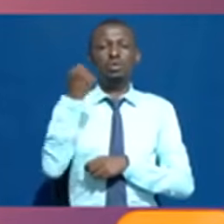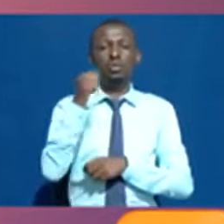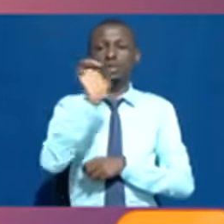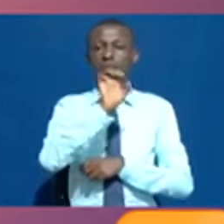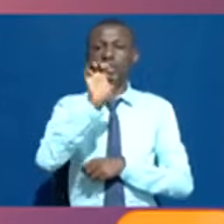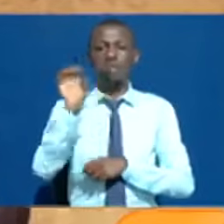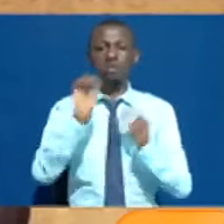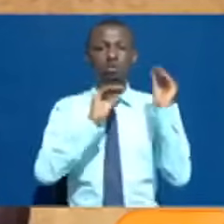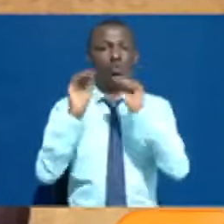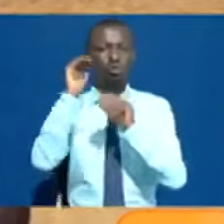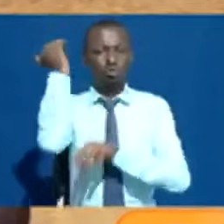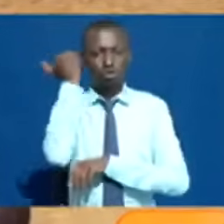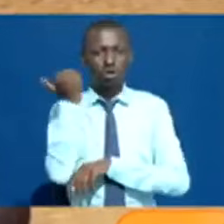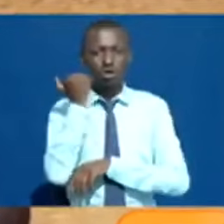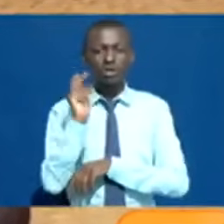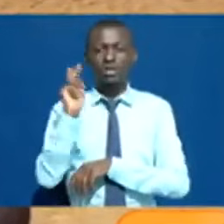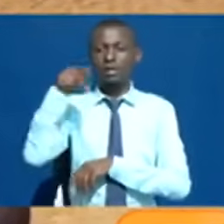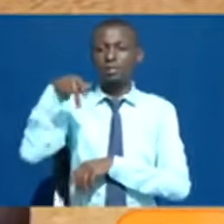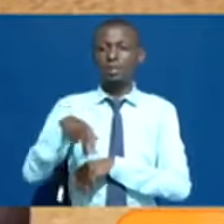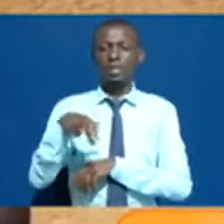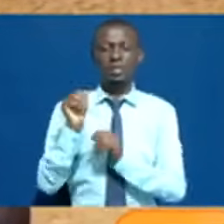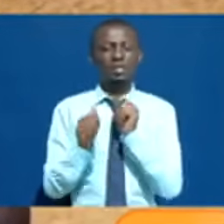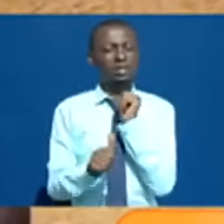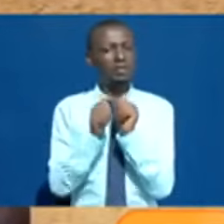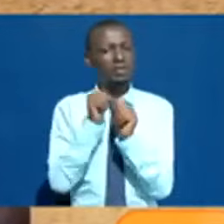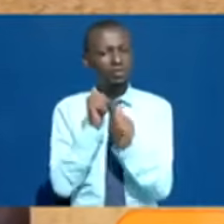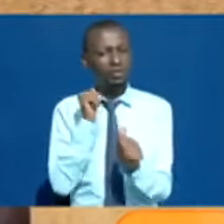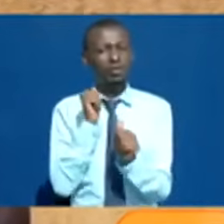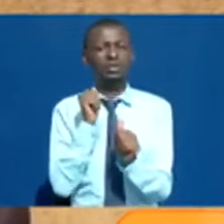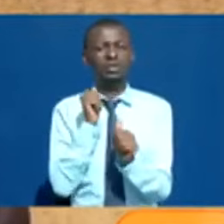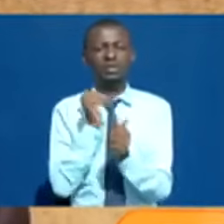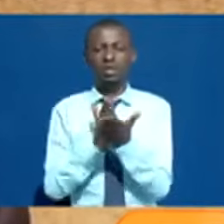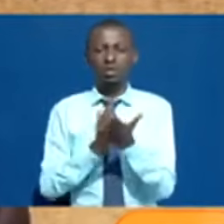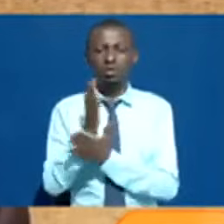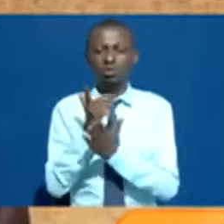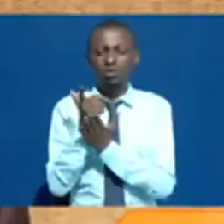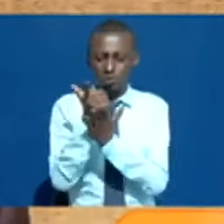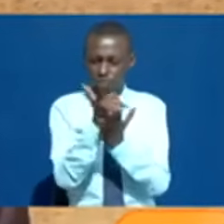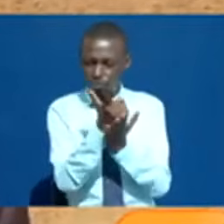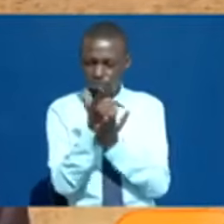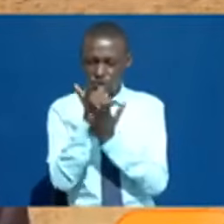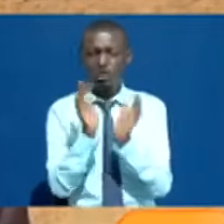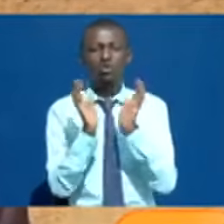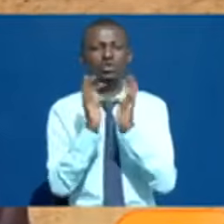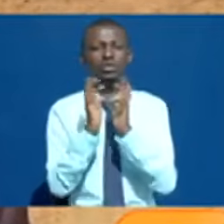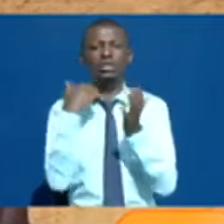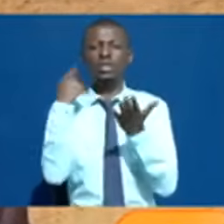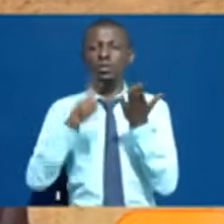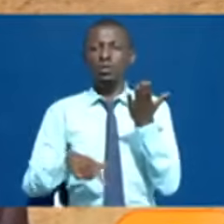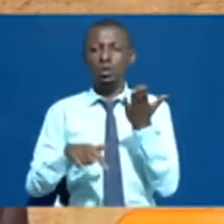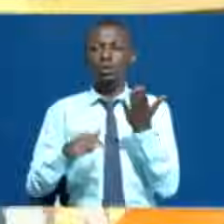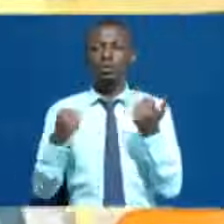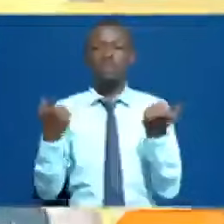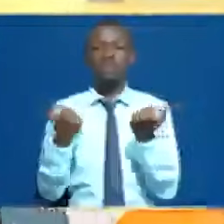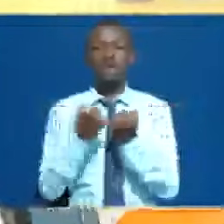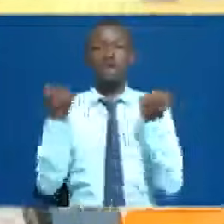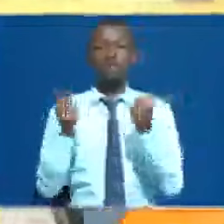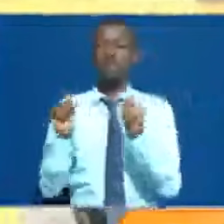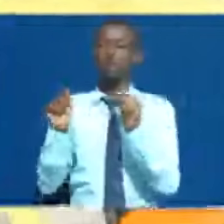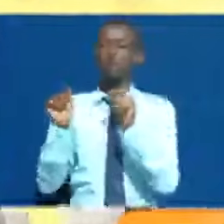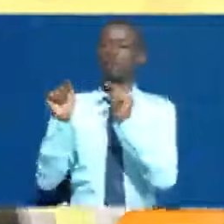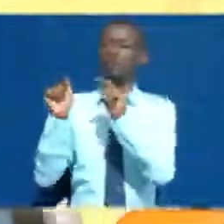charges. The MP has, however, denied the claims on a video on social media, saying he was not around at the time the confrontation